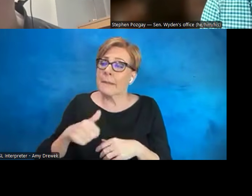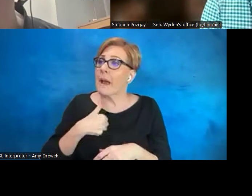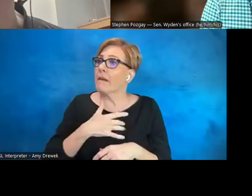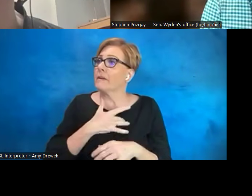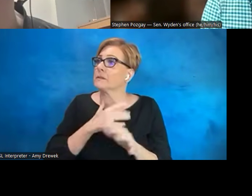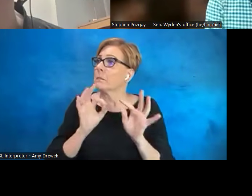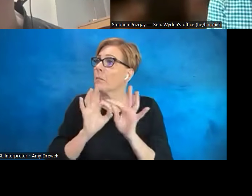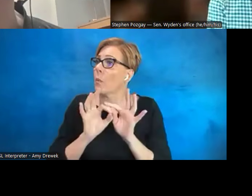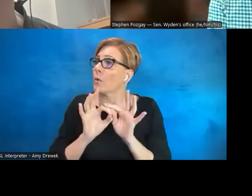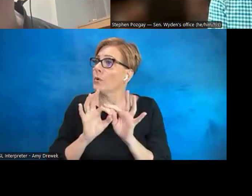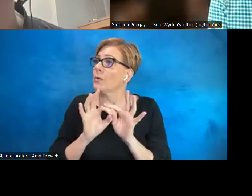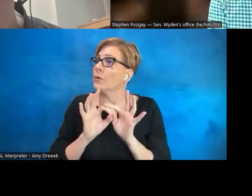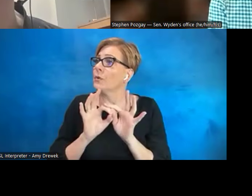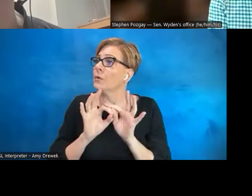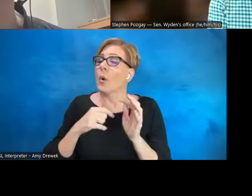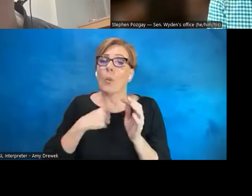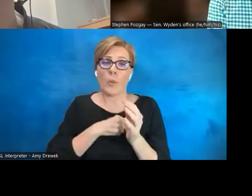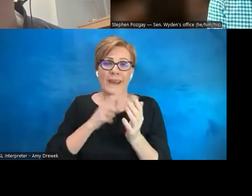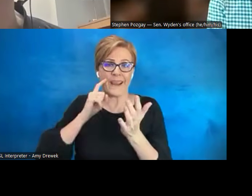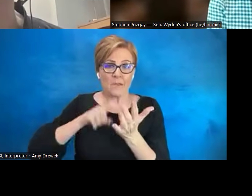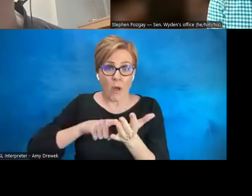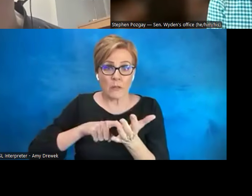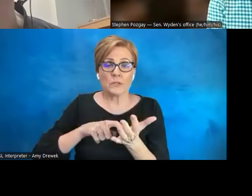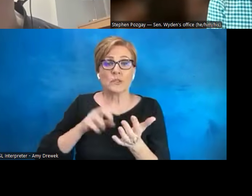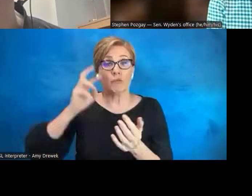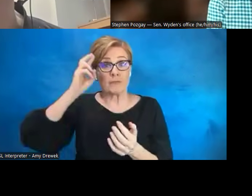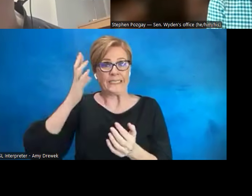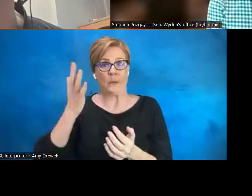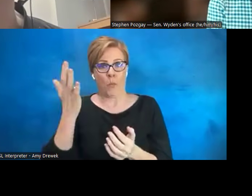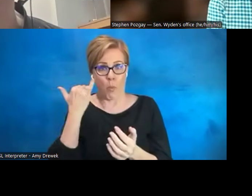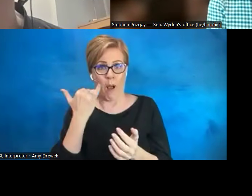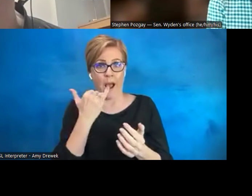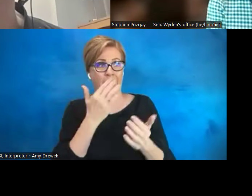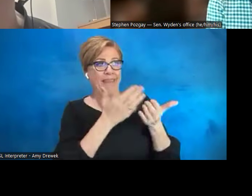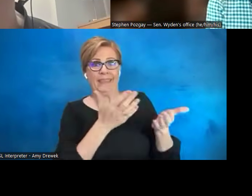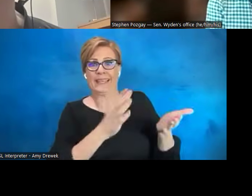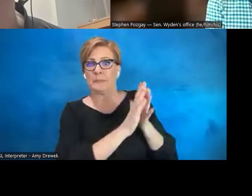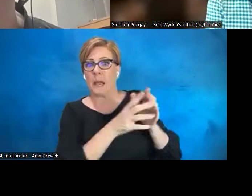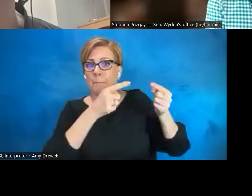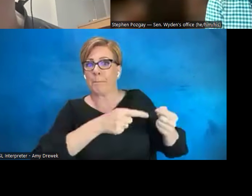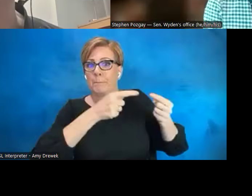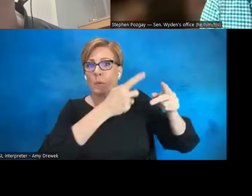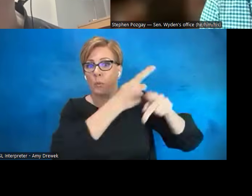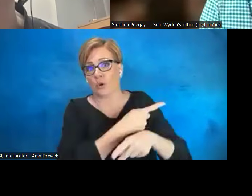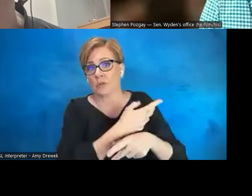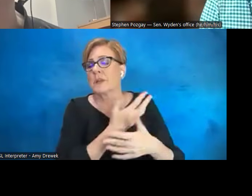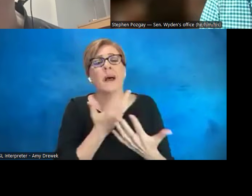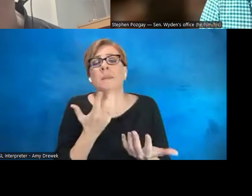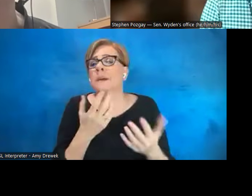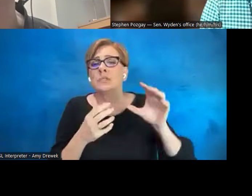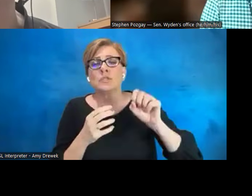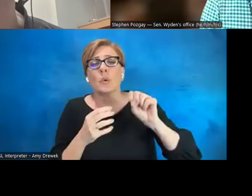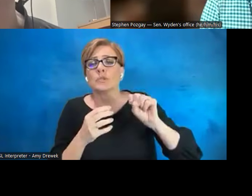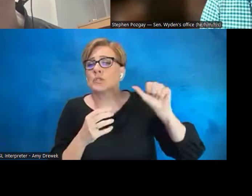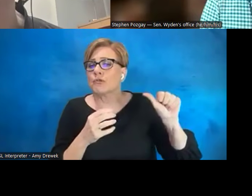acknowledge, why is it so extra hard? Like I said, it's always been hard for claimants trying